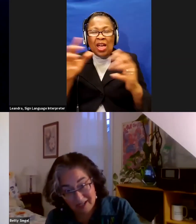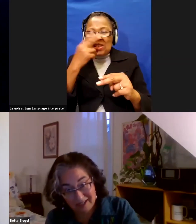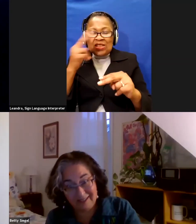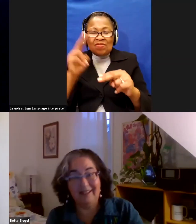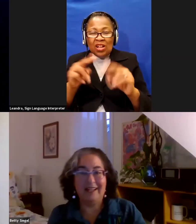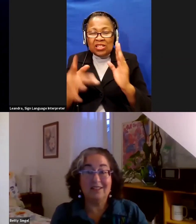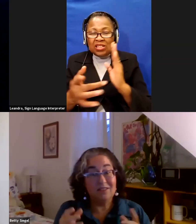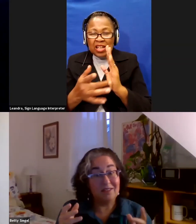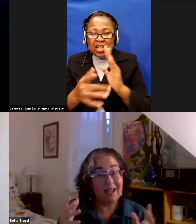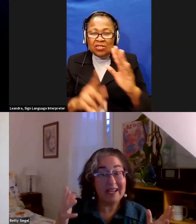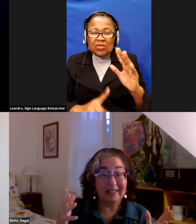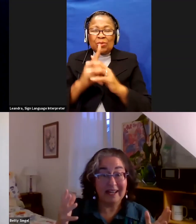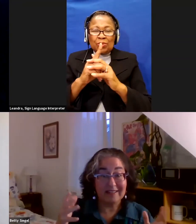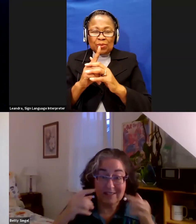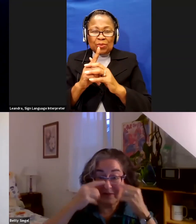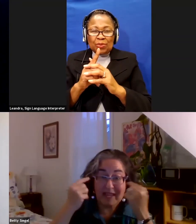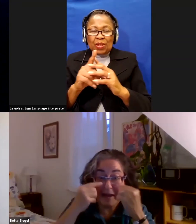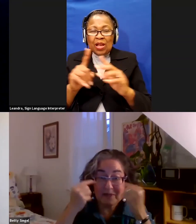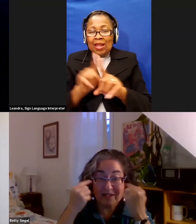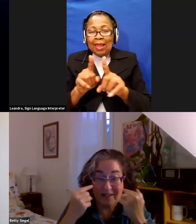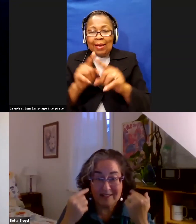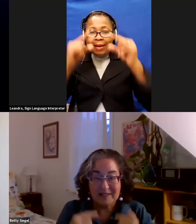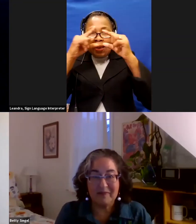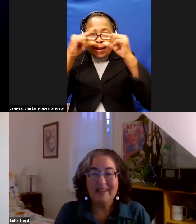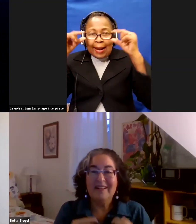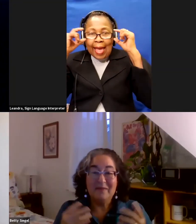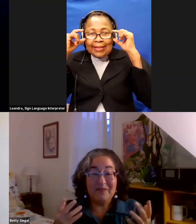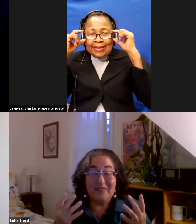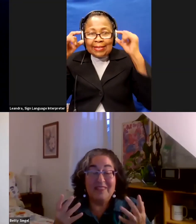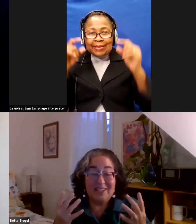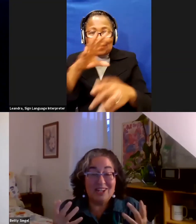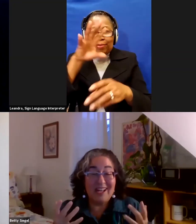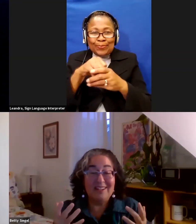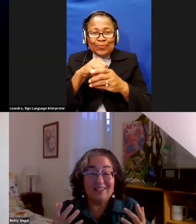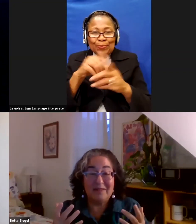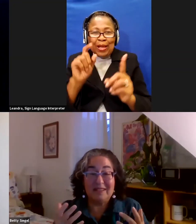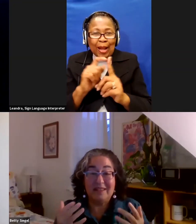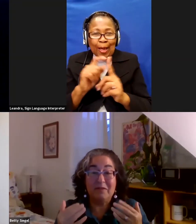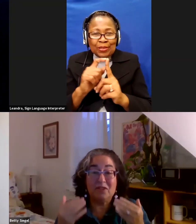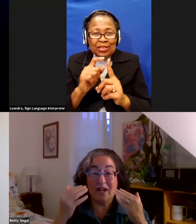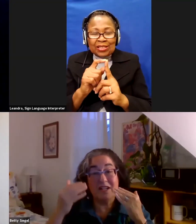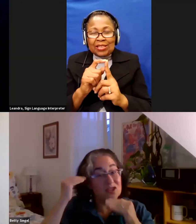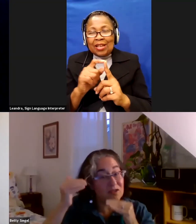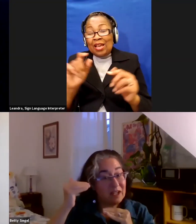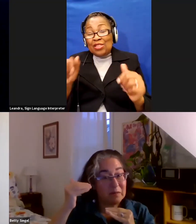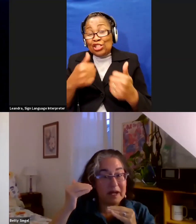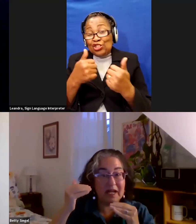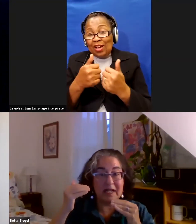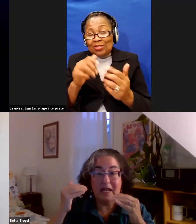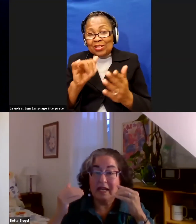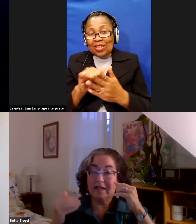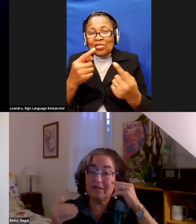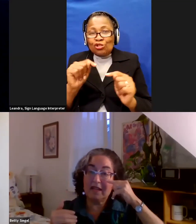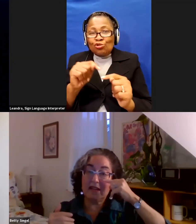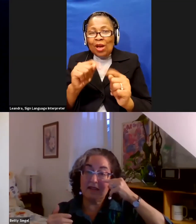and gone, like eyeglasses with captioning across them, the challenge there was that they were trying to trick your